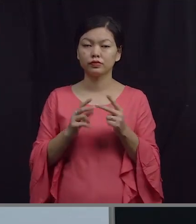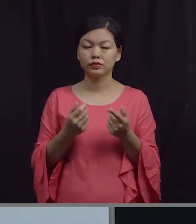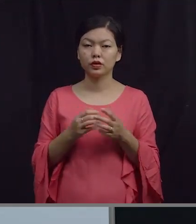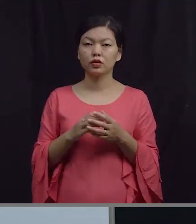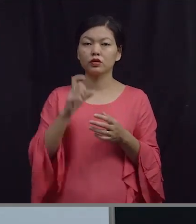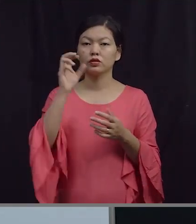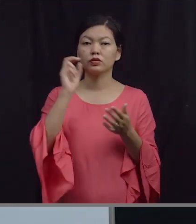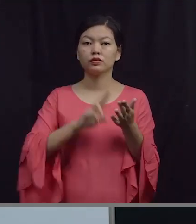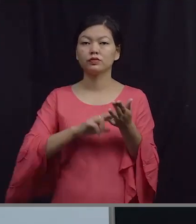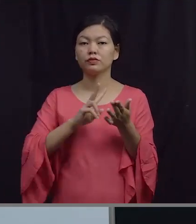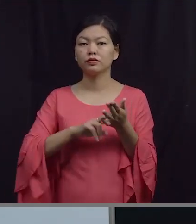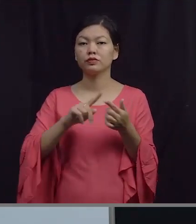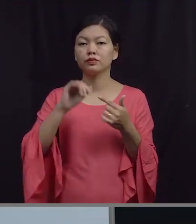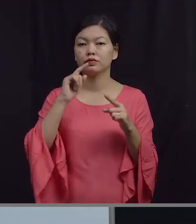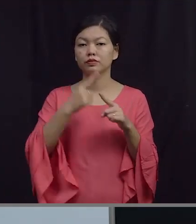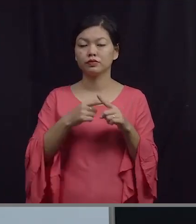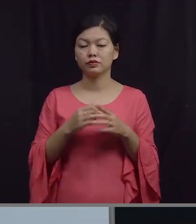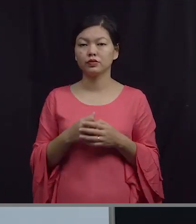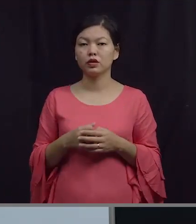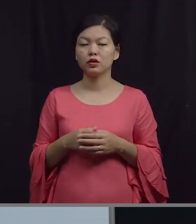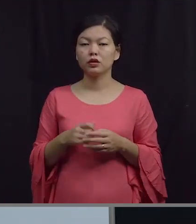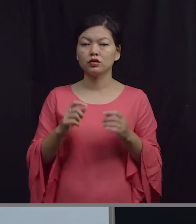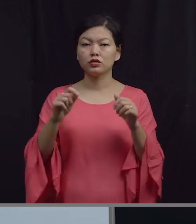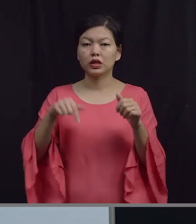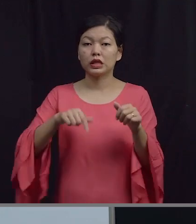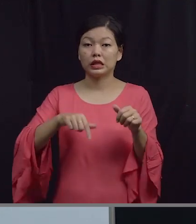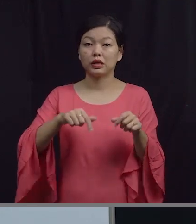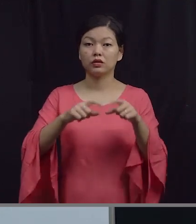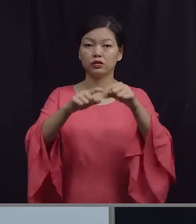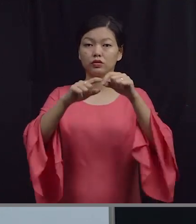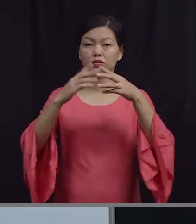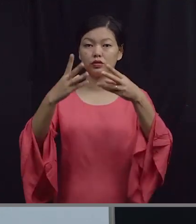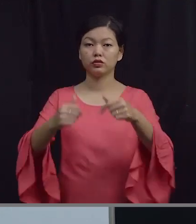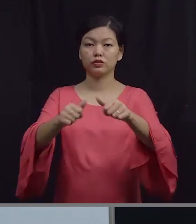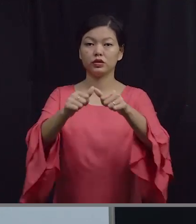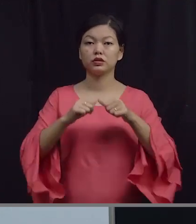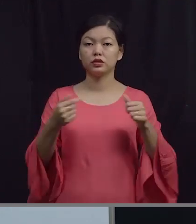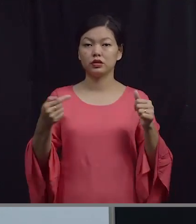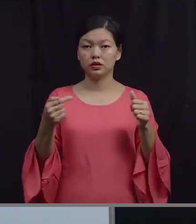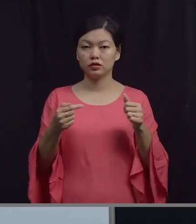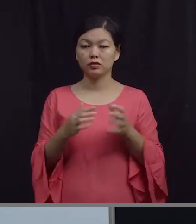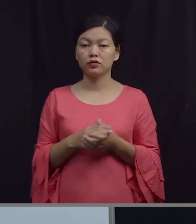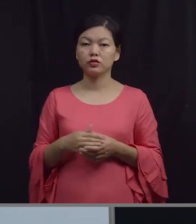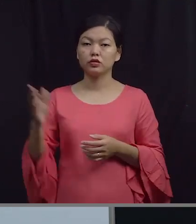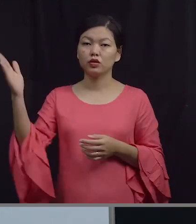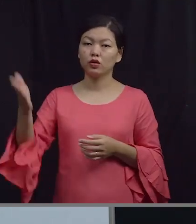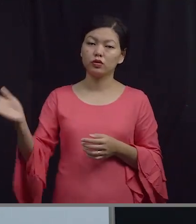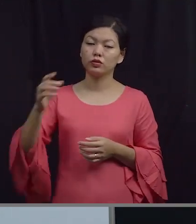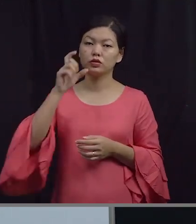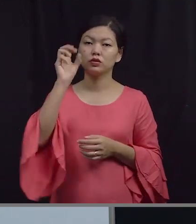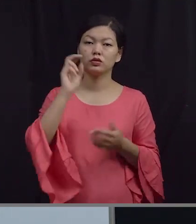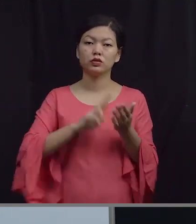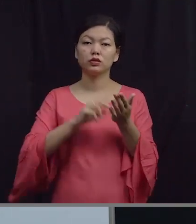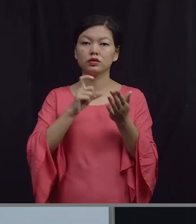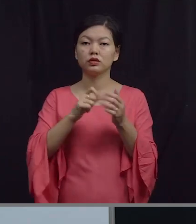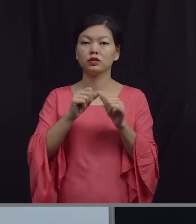Convex. So here we got our answer in what? Negative, means the whole combination, the whole system will act as a concave lens.